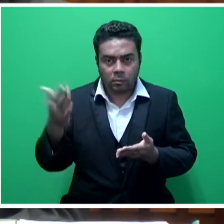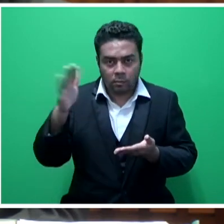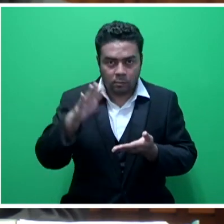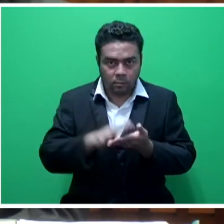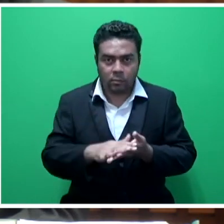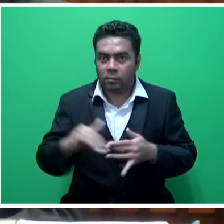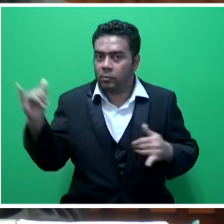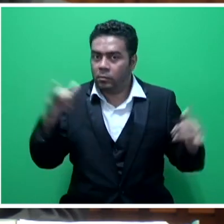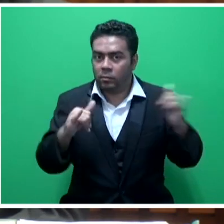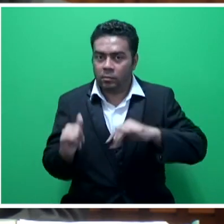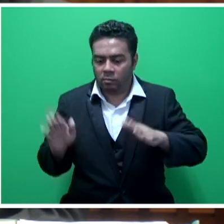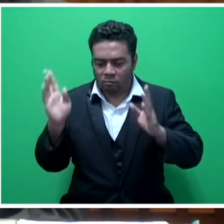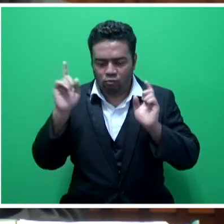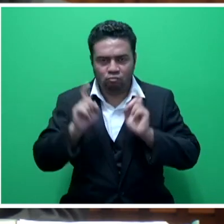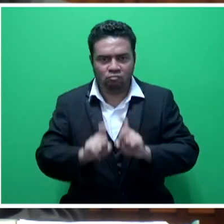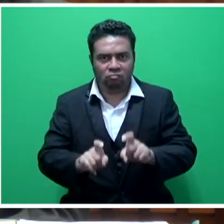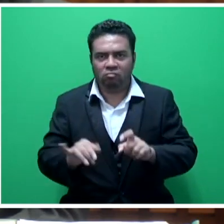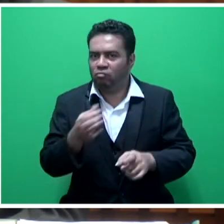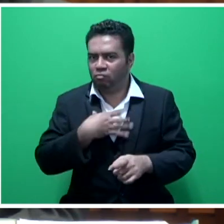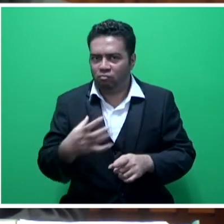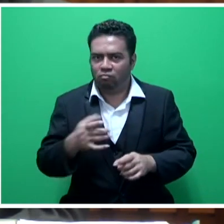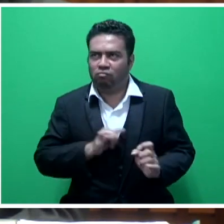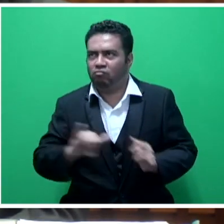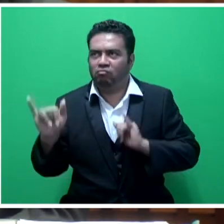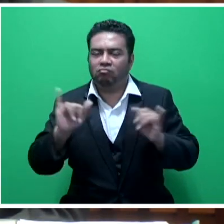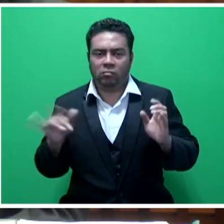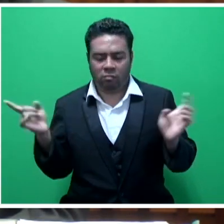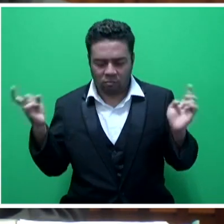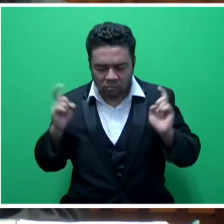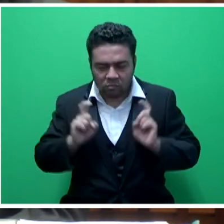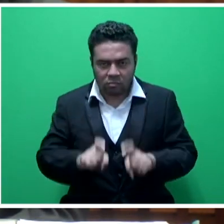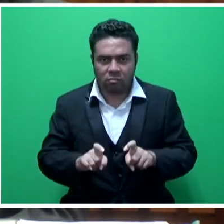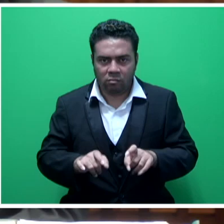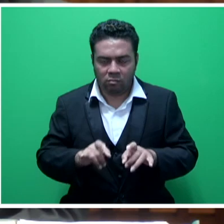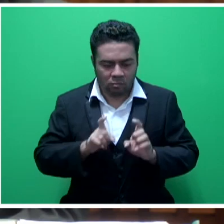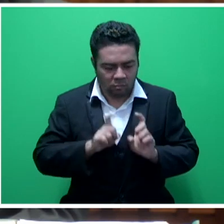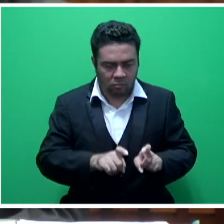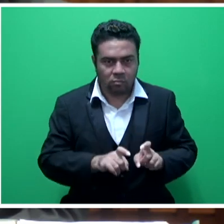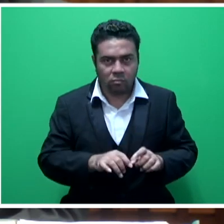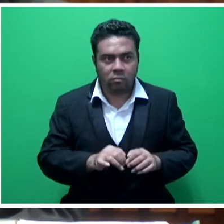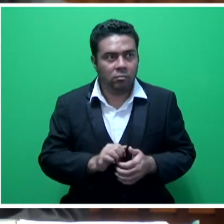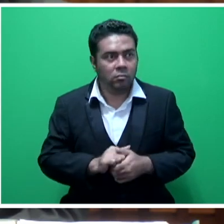its aircraft fleet. This resulted in the monthly revenue